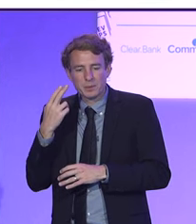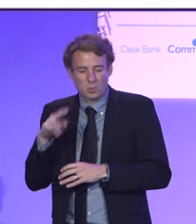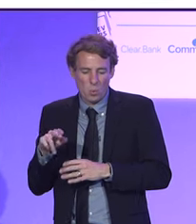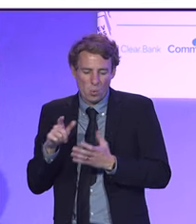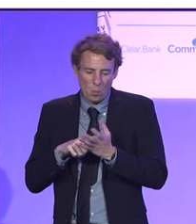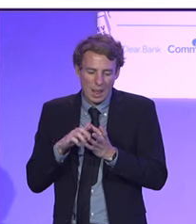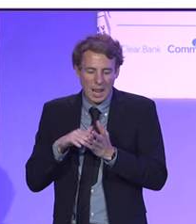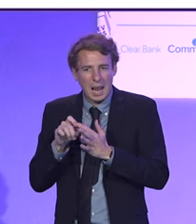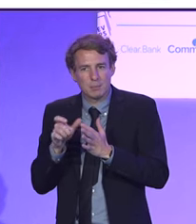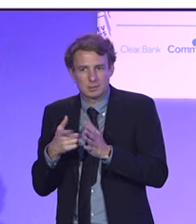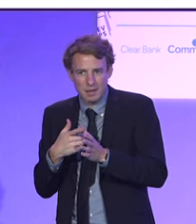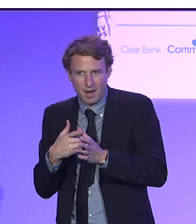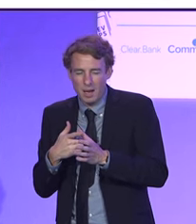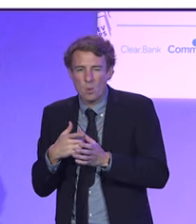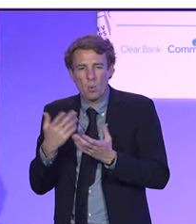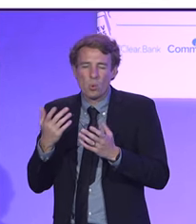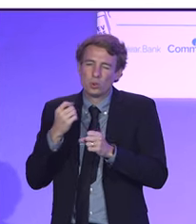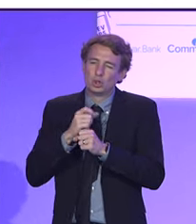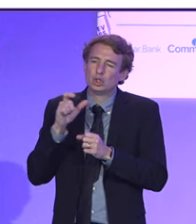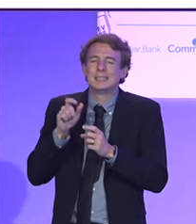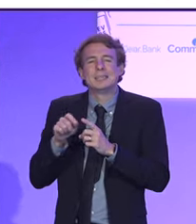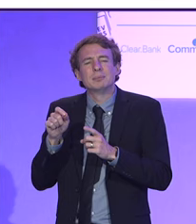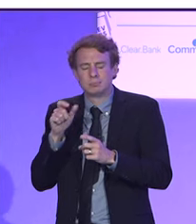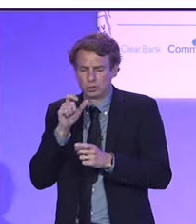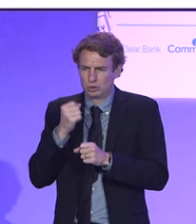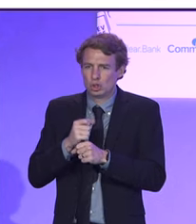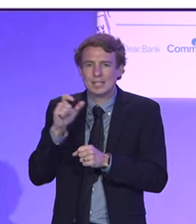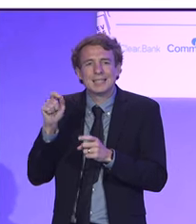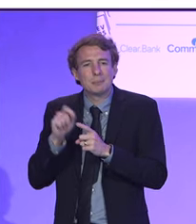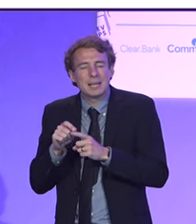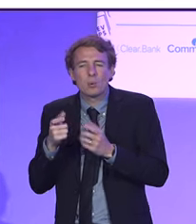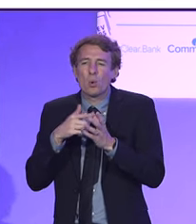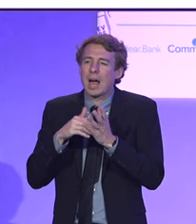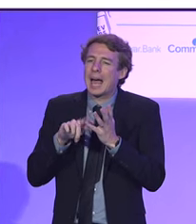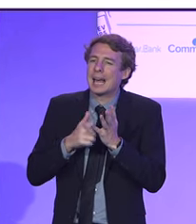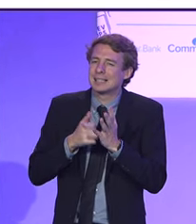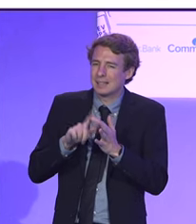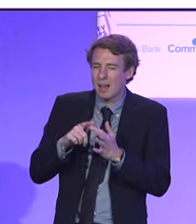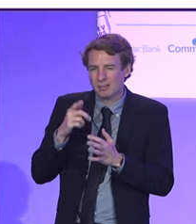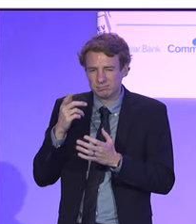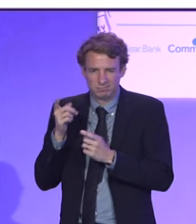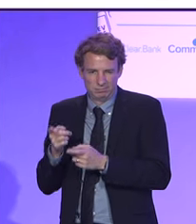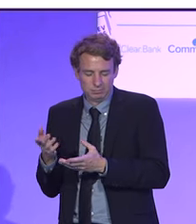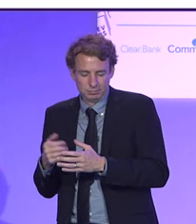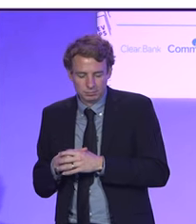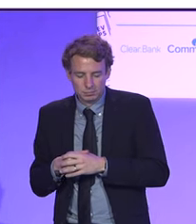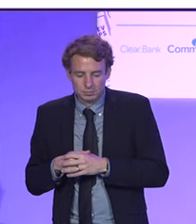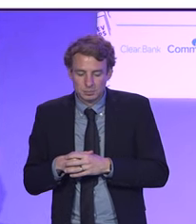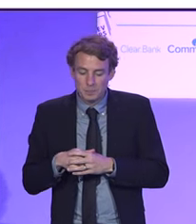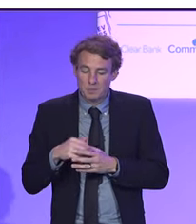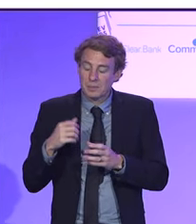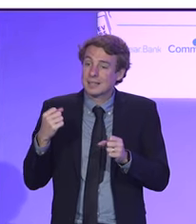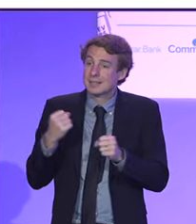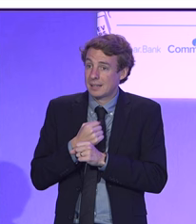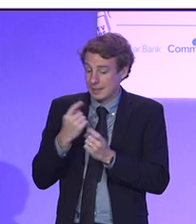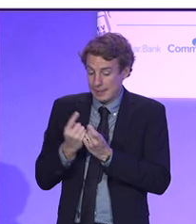Lambda, it's called functions in GCP and Azure. This does something. In this case, it will be it will creates